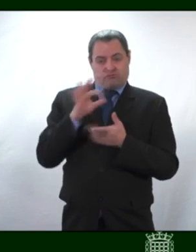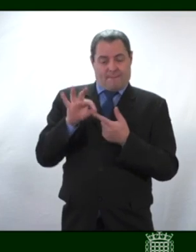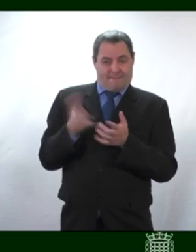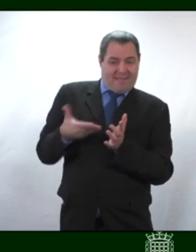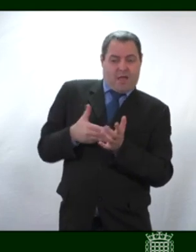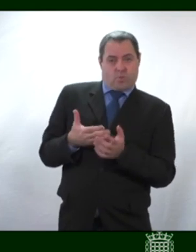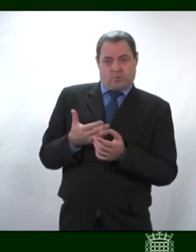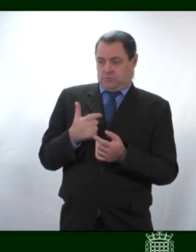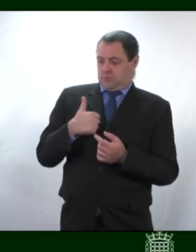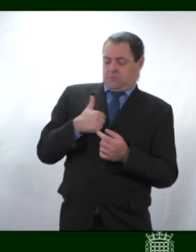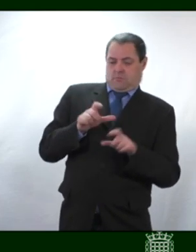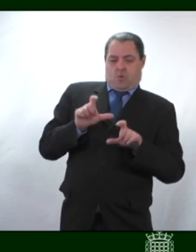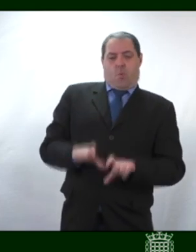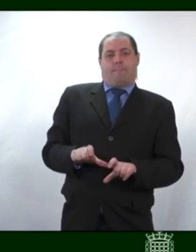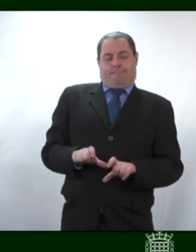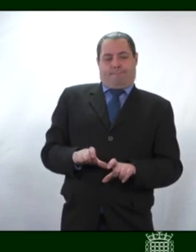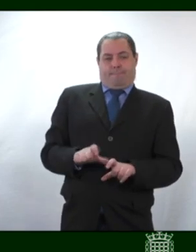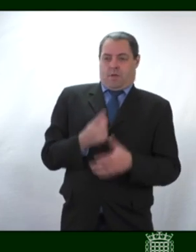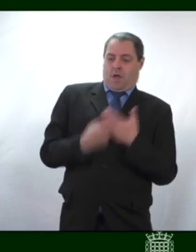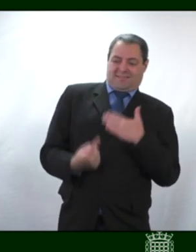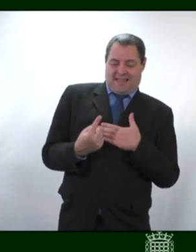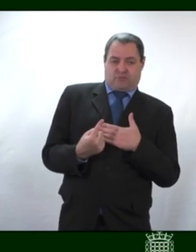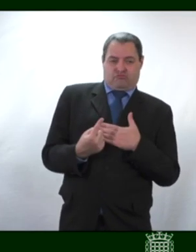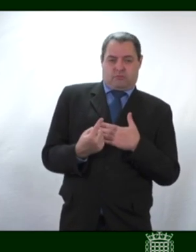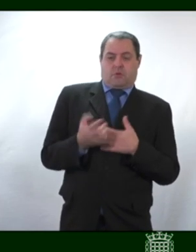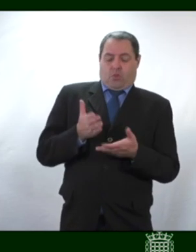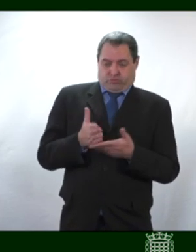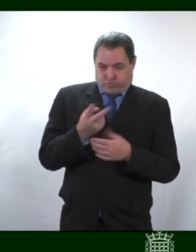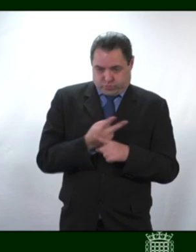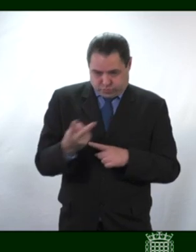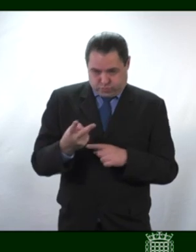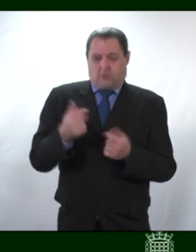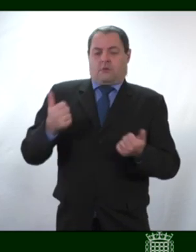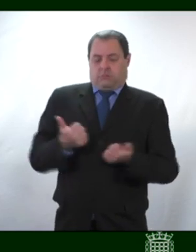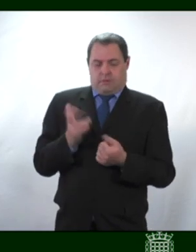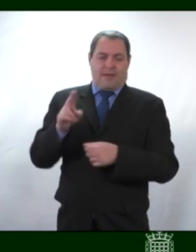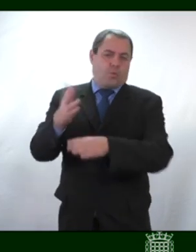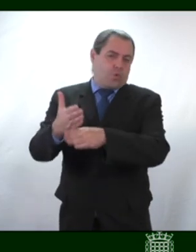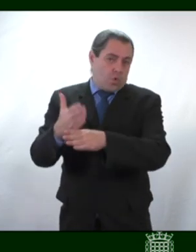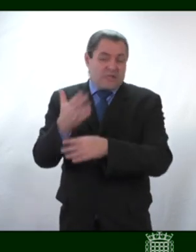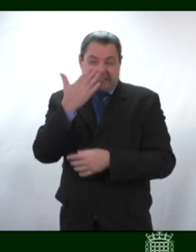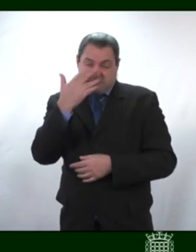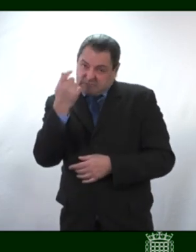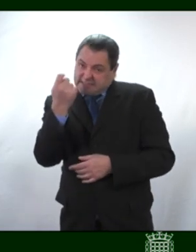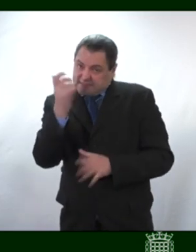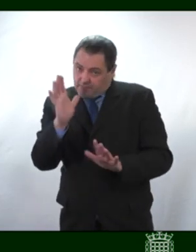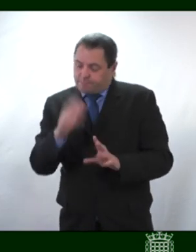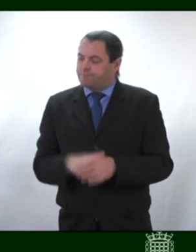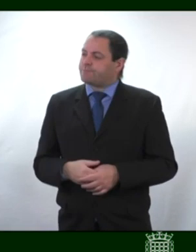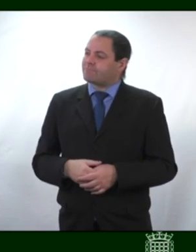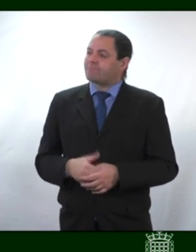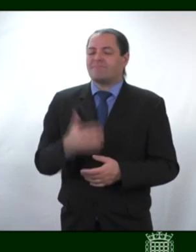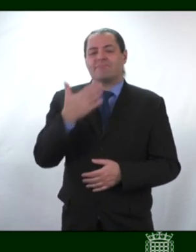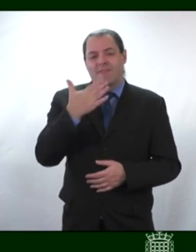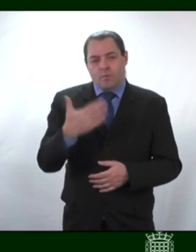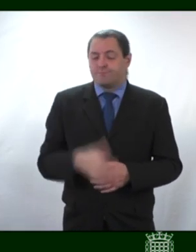need to in order to keep others safe. Yeah. Thank you, Mr. Speaker. My right honourable friend and his